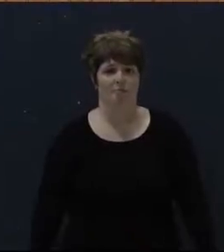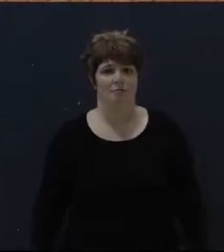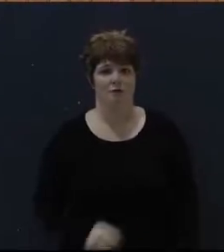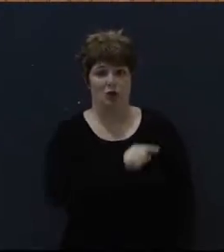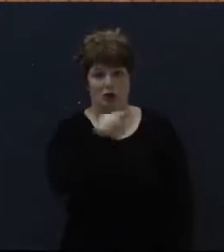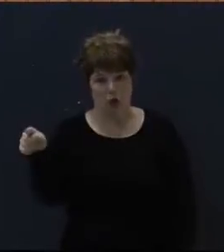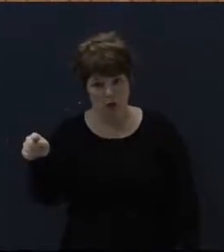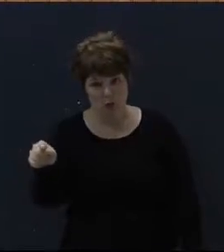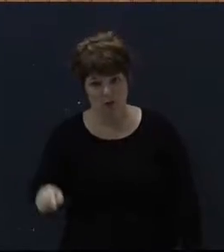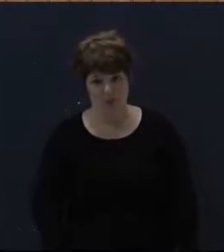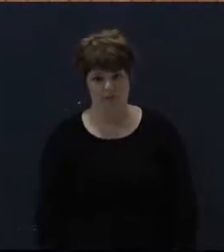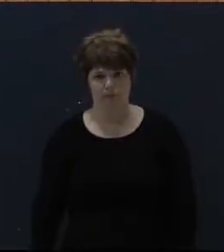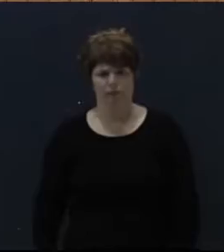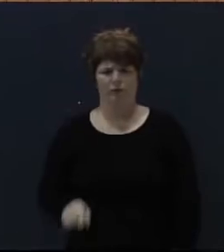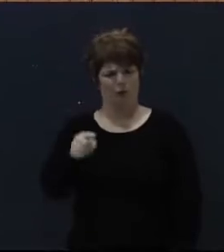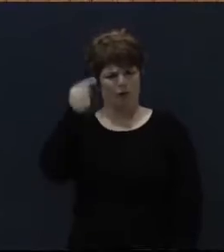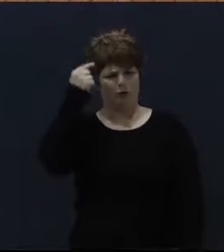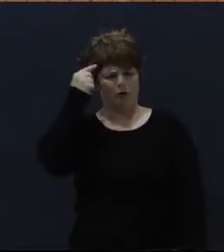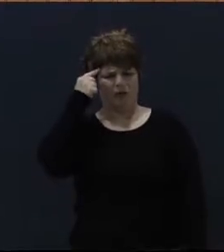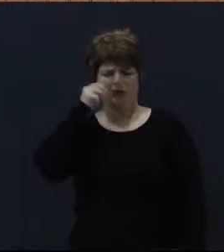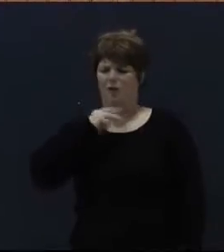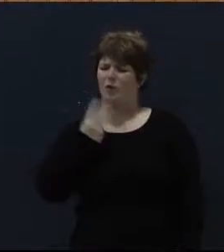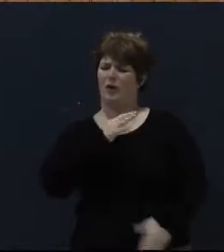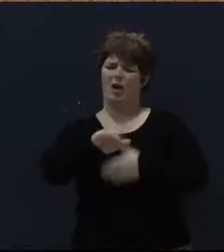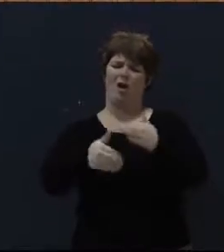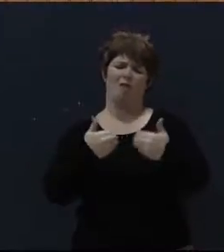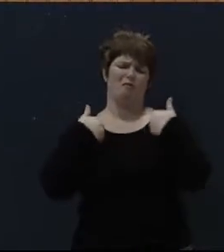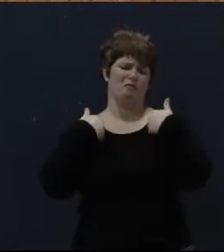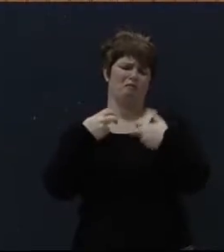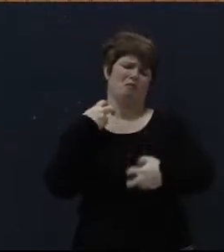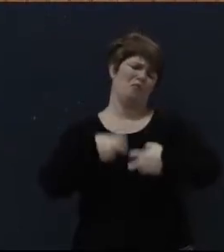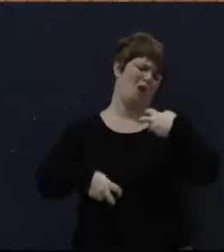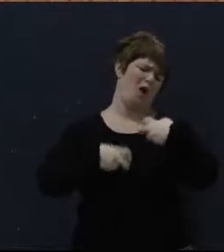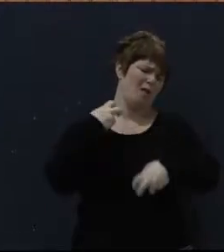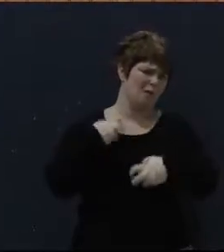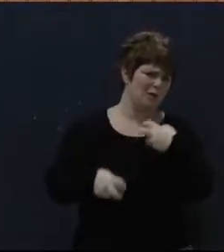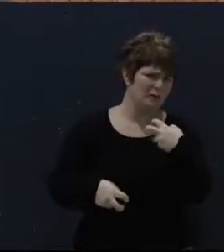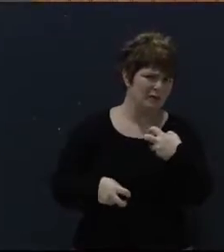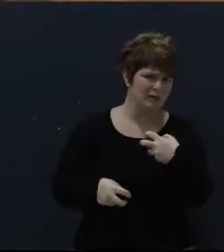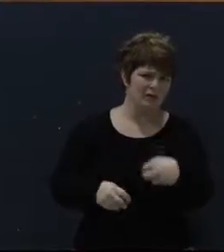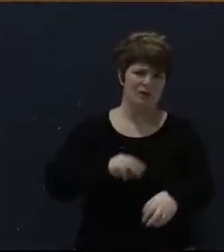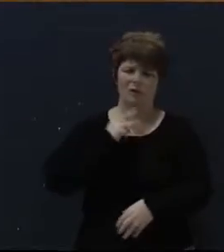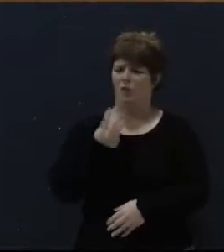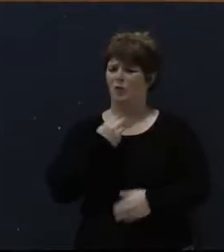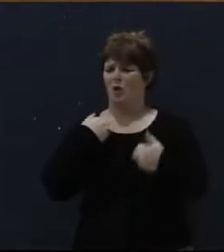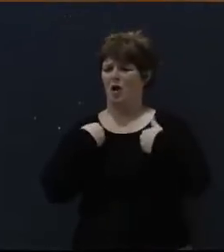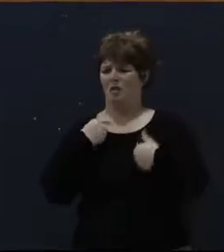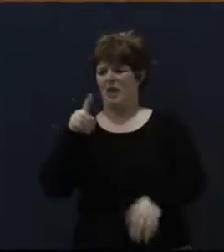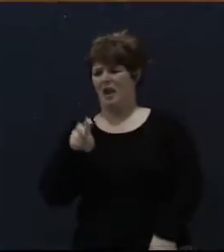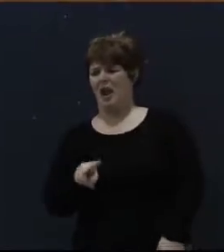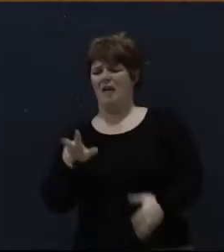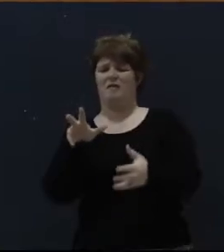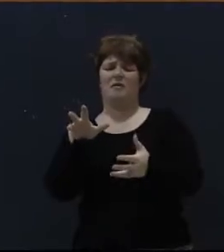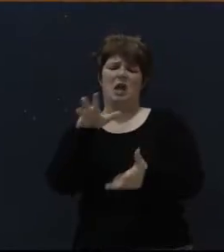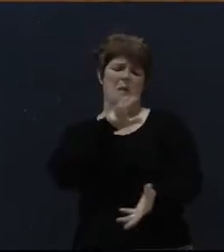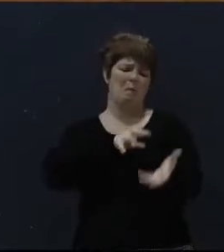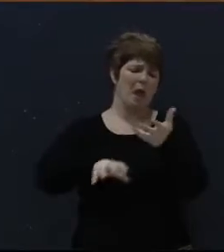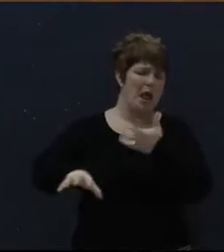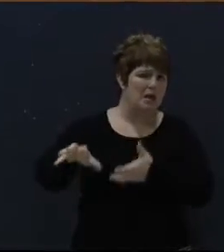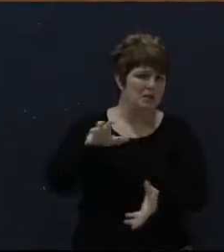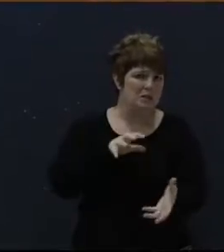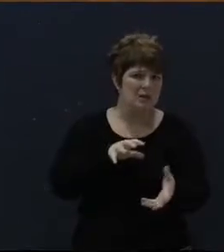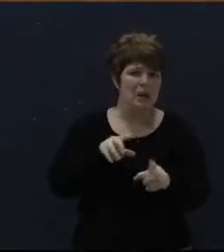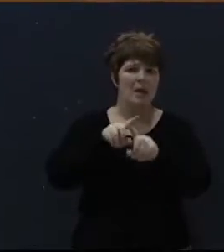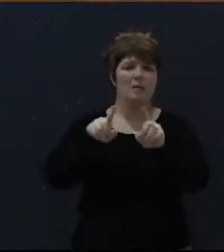What you think? We all got problems. Let's just tell the truth. We're all about a half a mess. But the